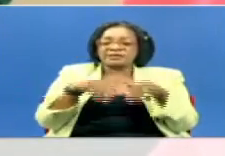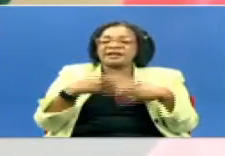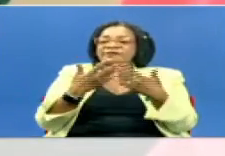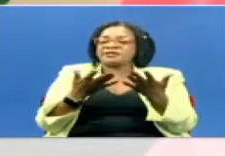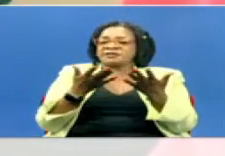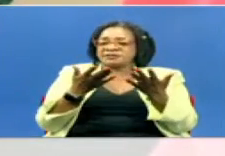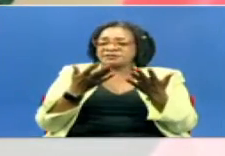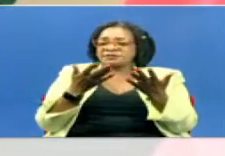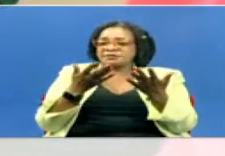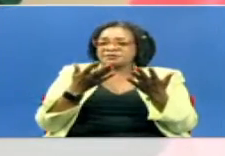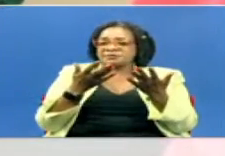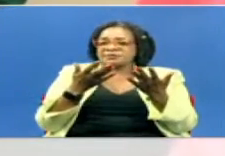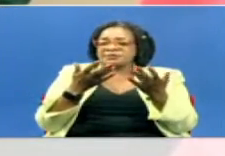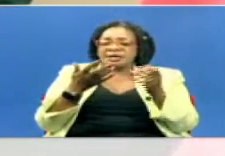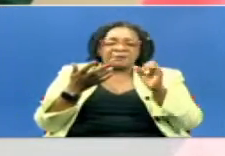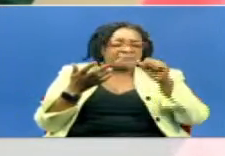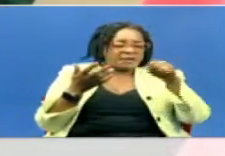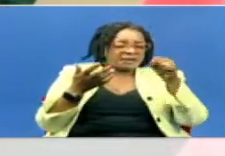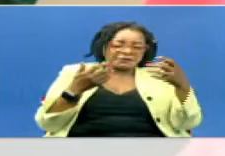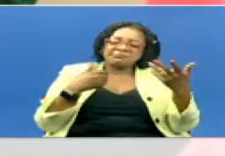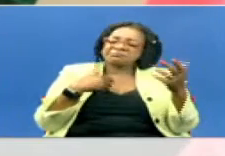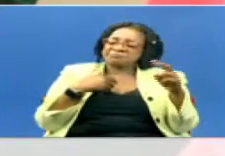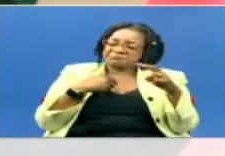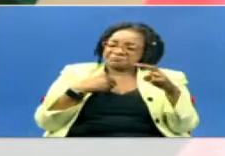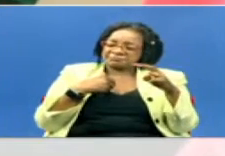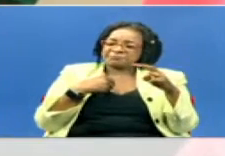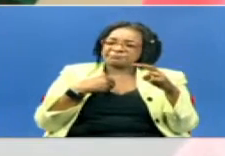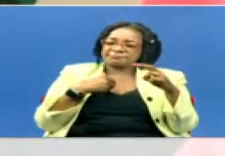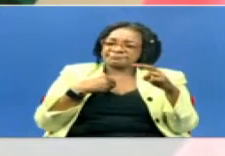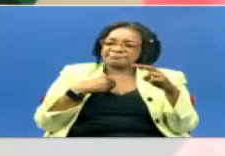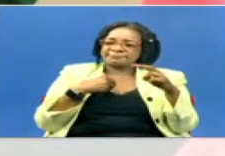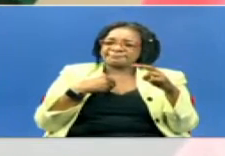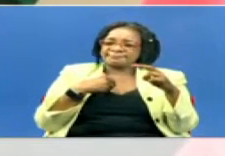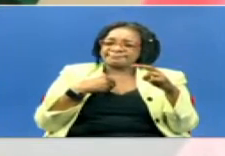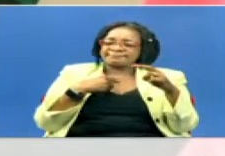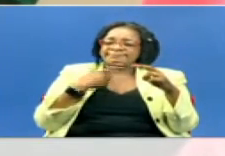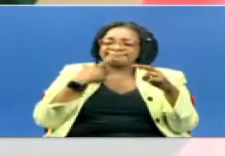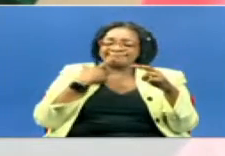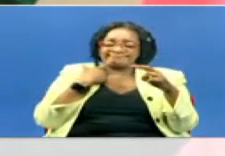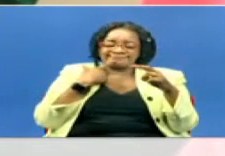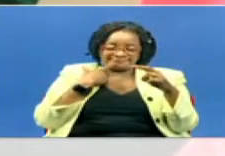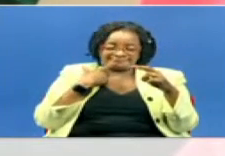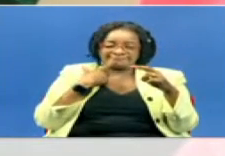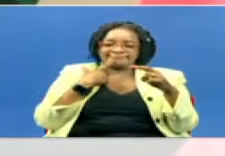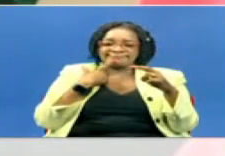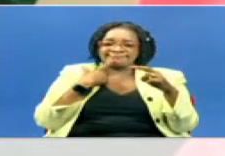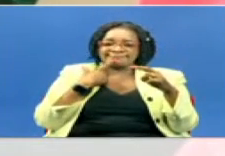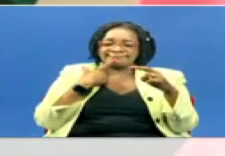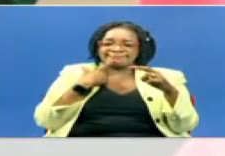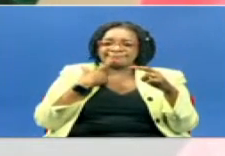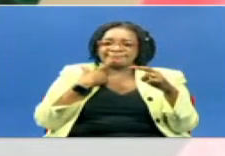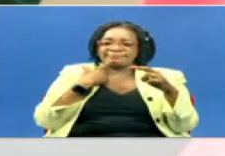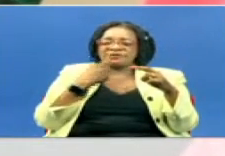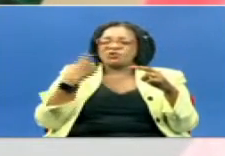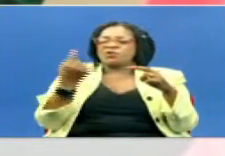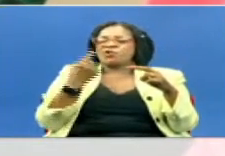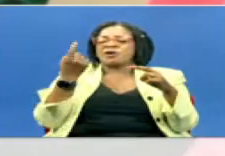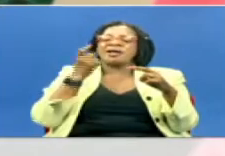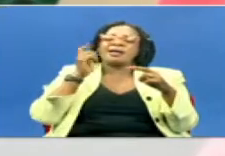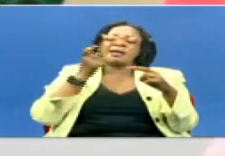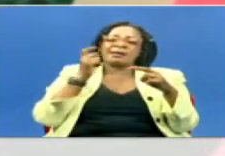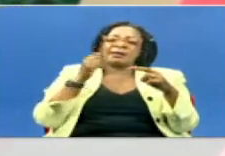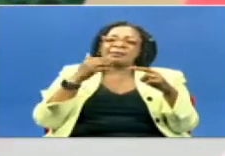right? And then the pig looked at the chicken and said, my friend, you only lay eggs.